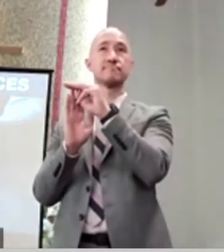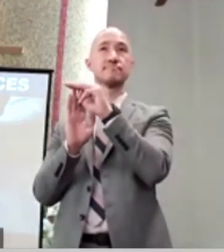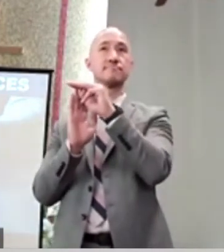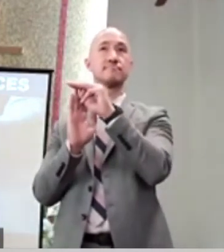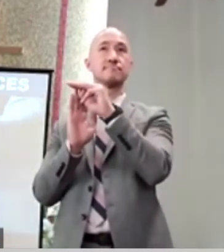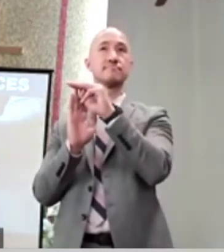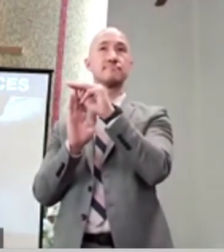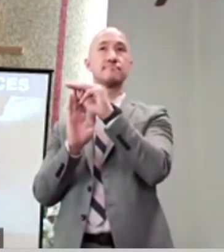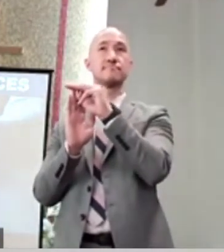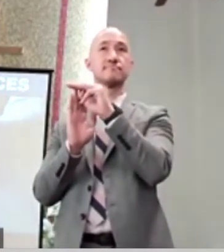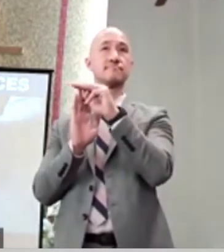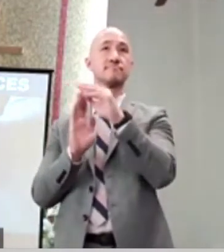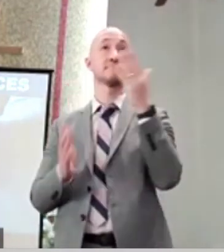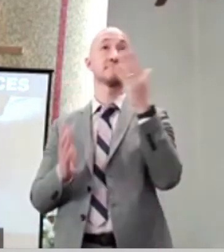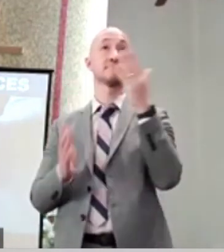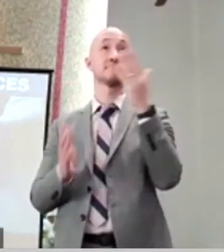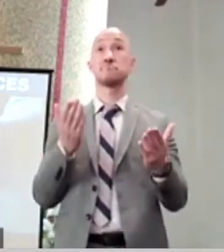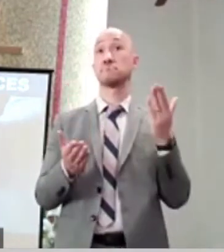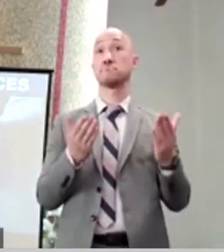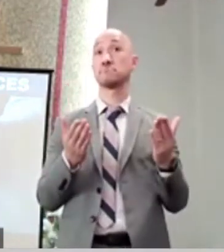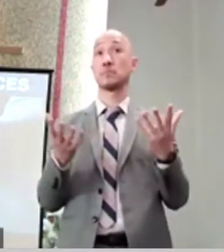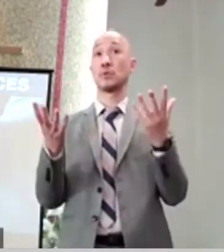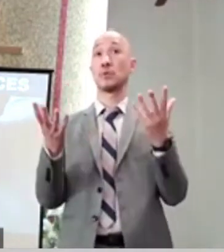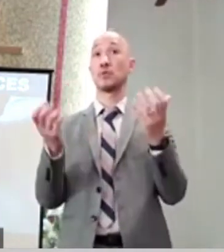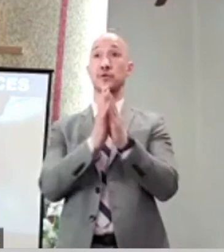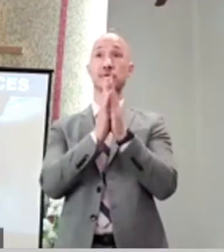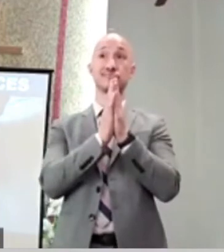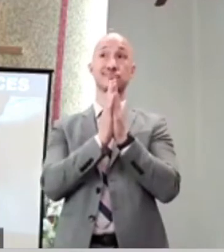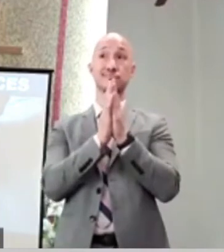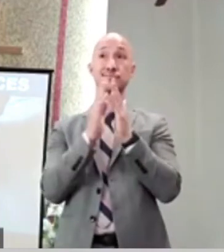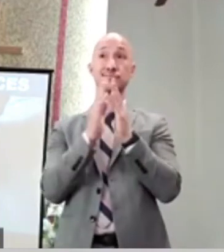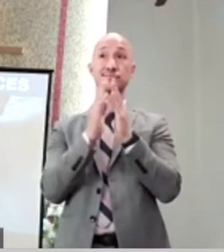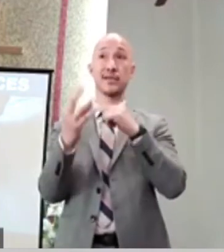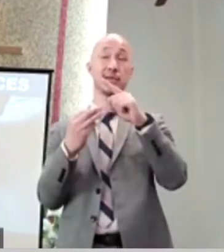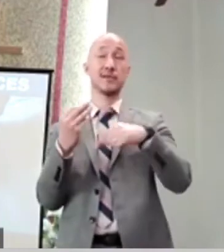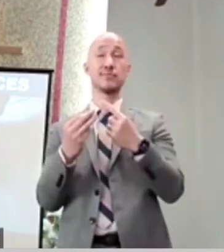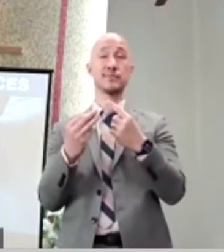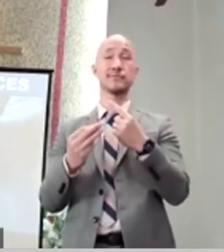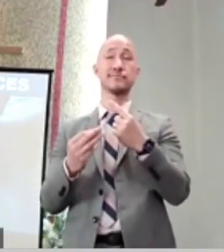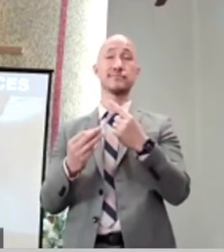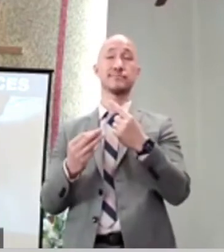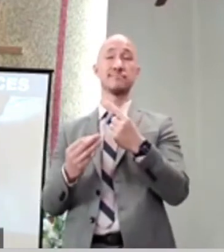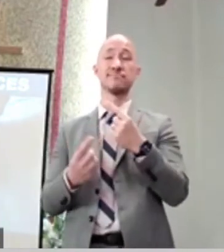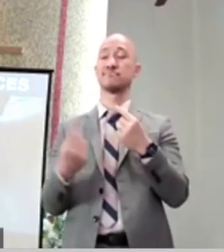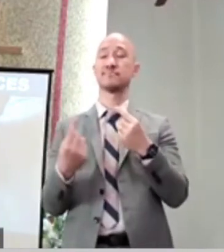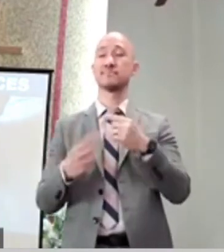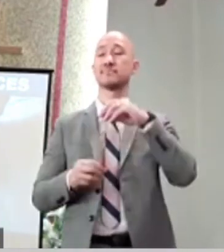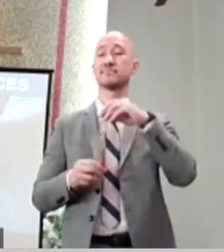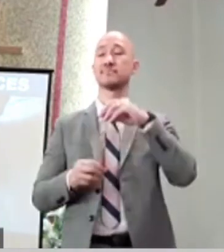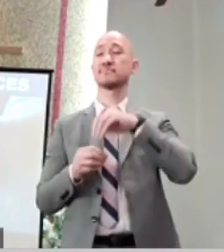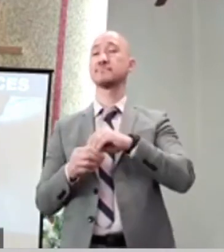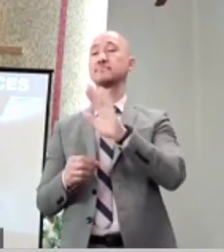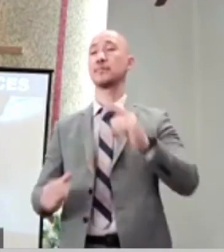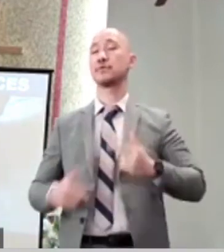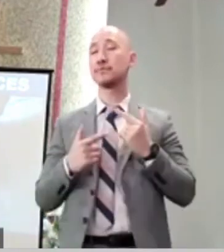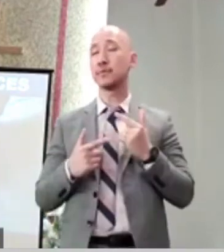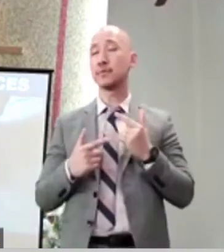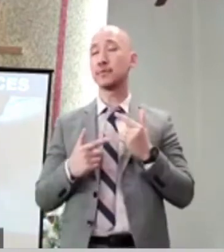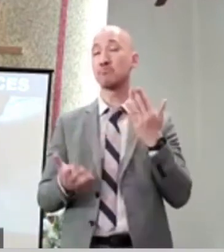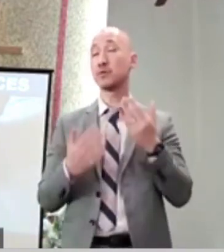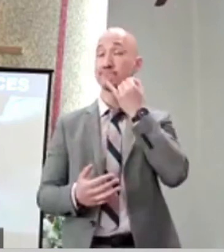to be? Maybe you need to pray about a way that you're showing some prejudice towards somebody at work or in your